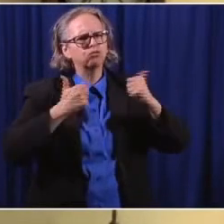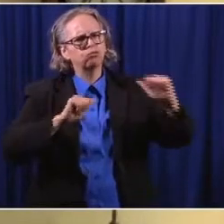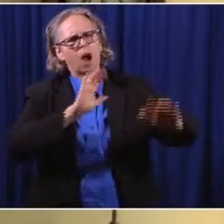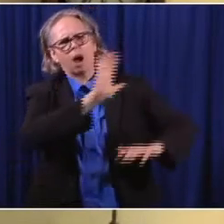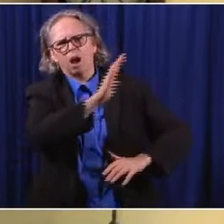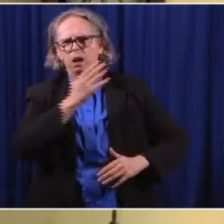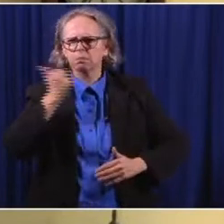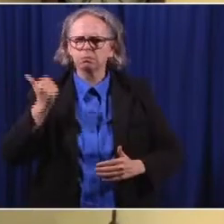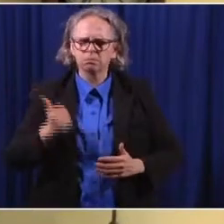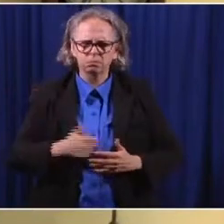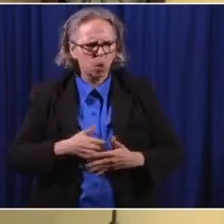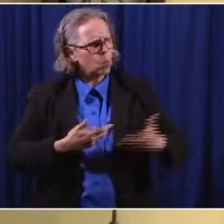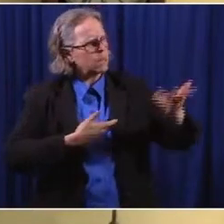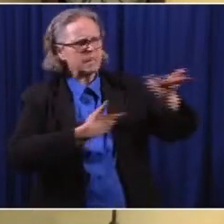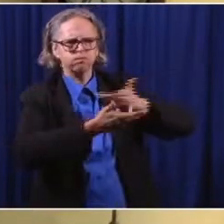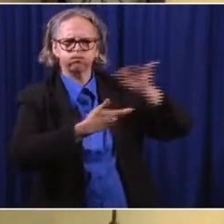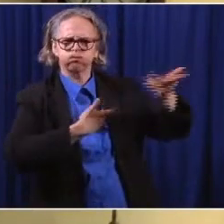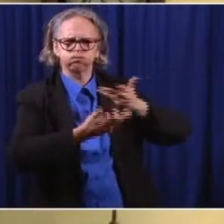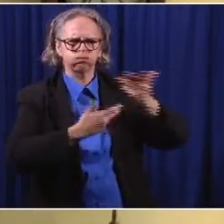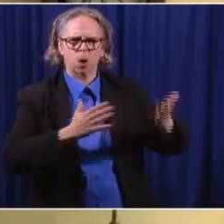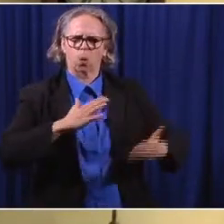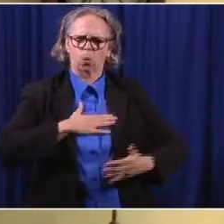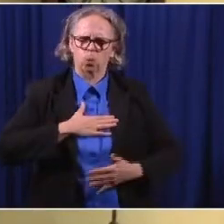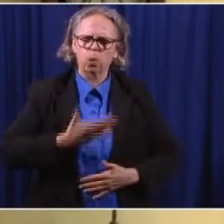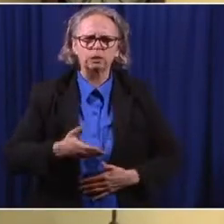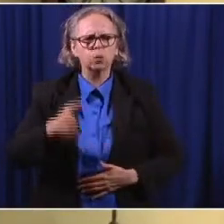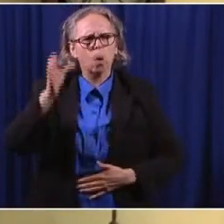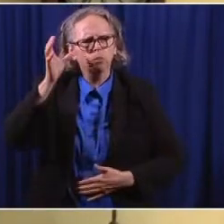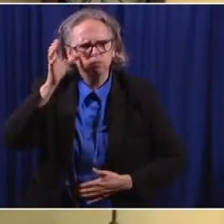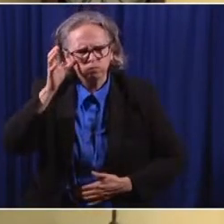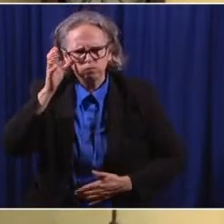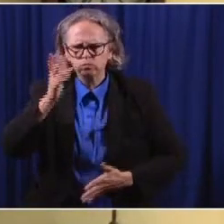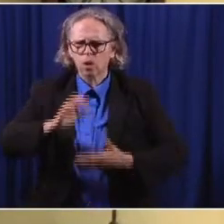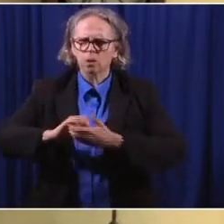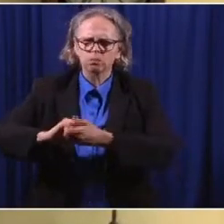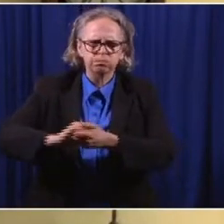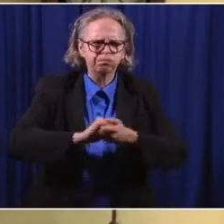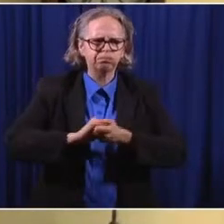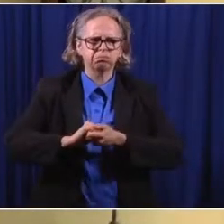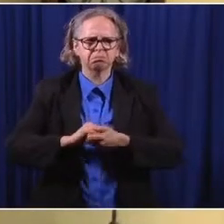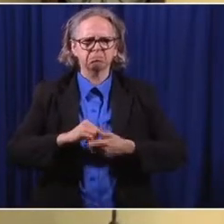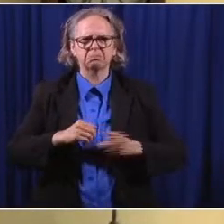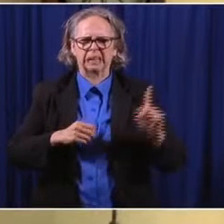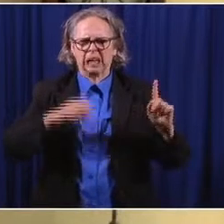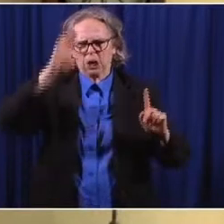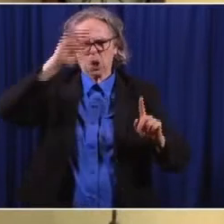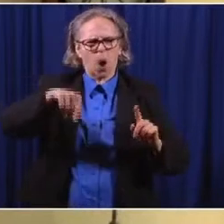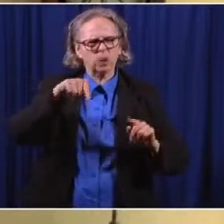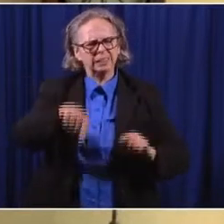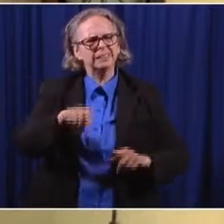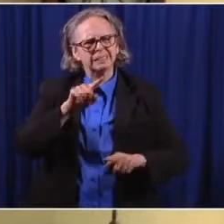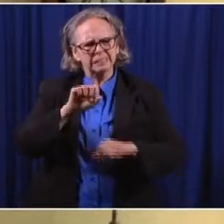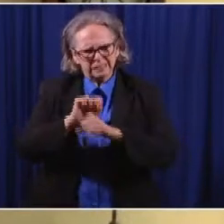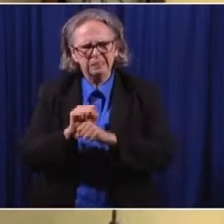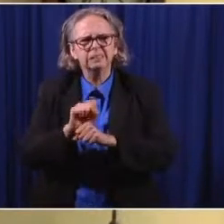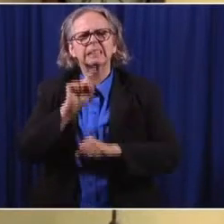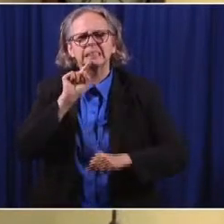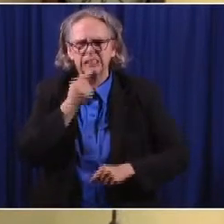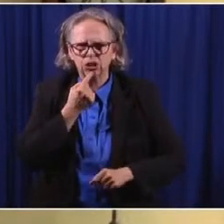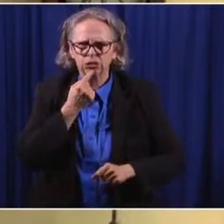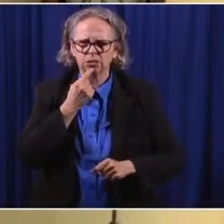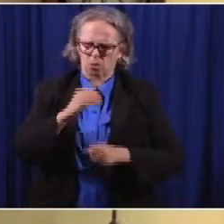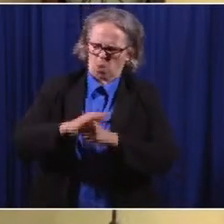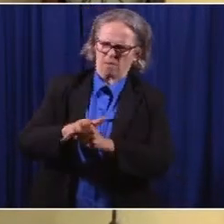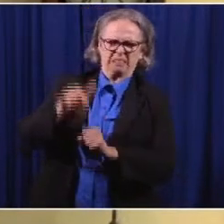they have tried to do, and they've taken this very, very seriously, all the way through. And so that's been